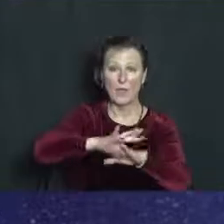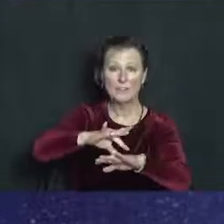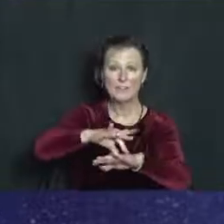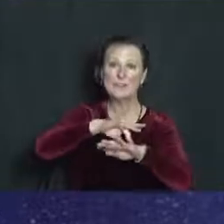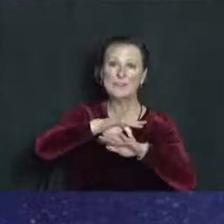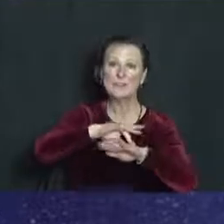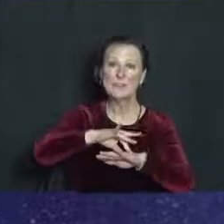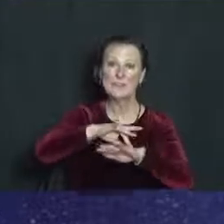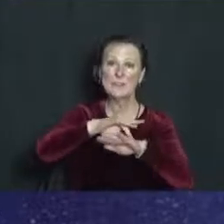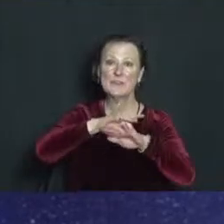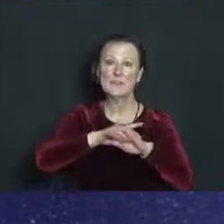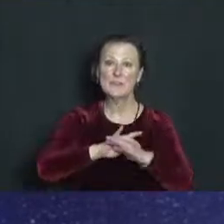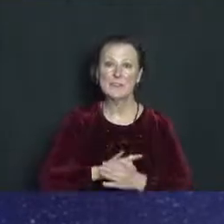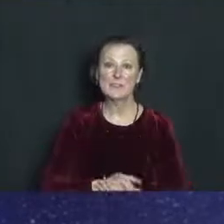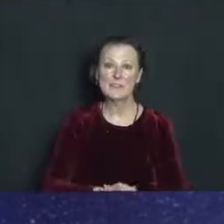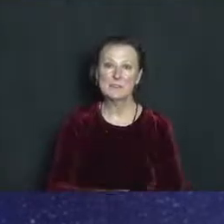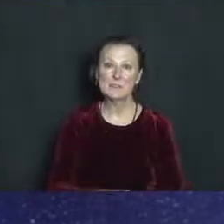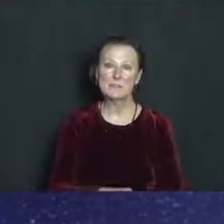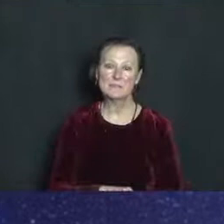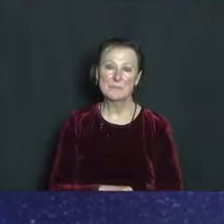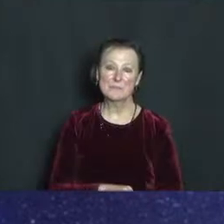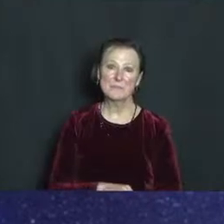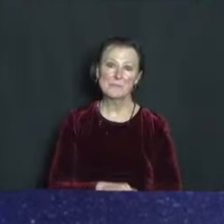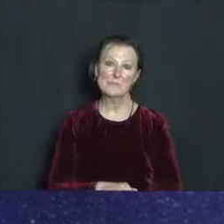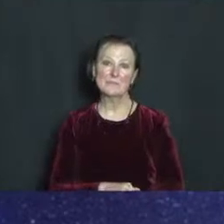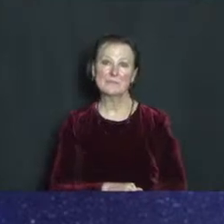on earth.